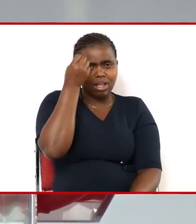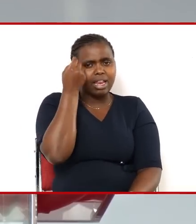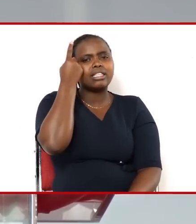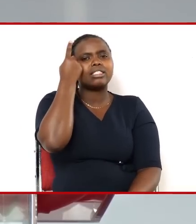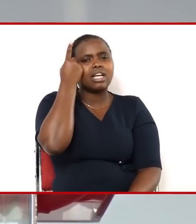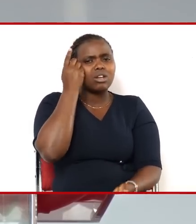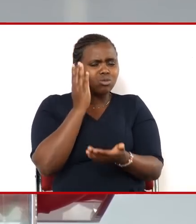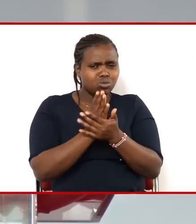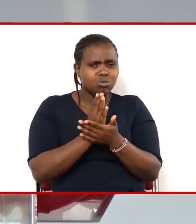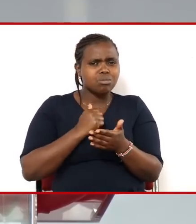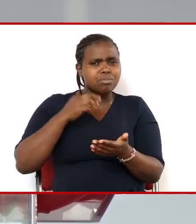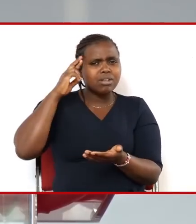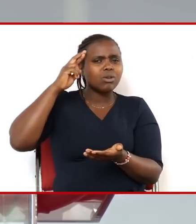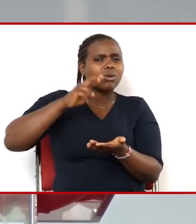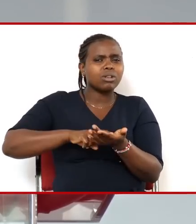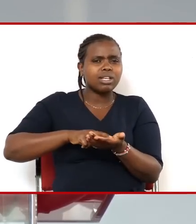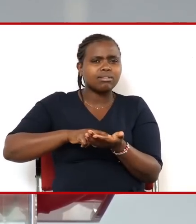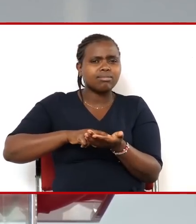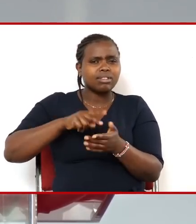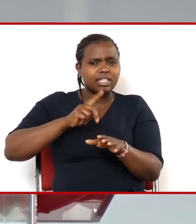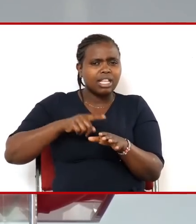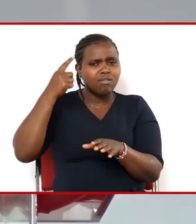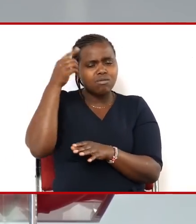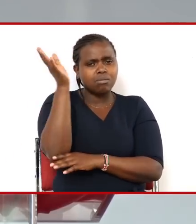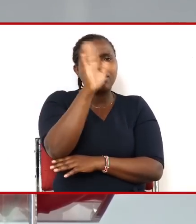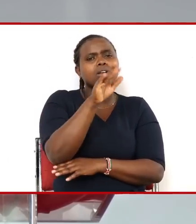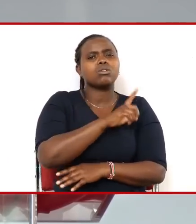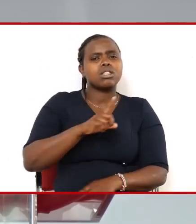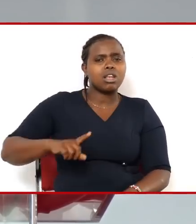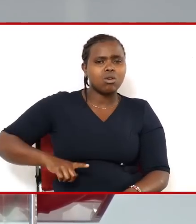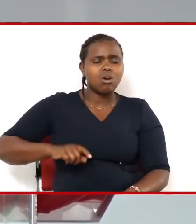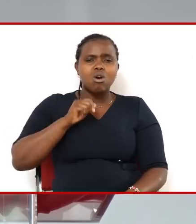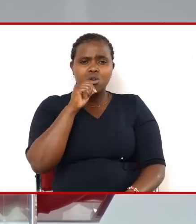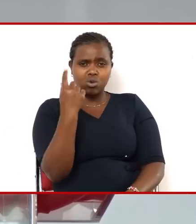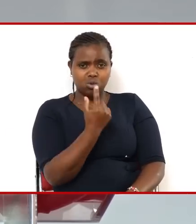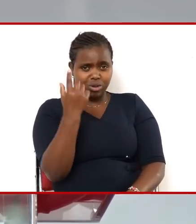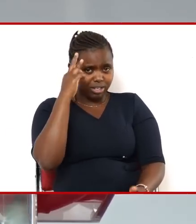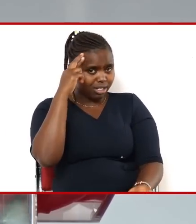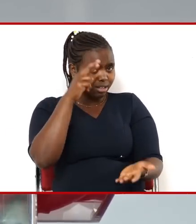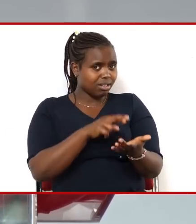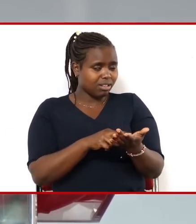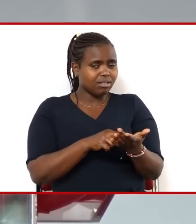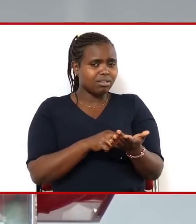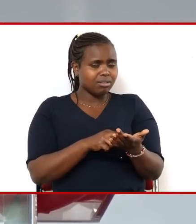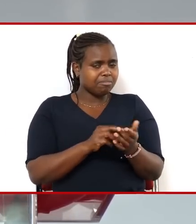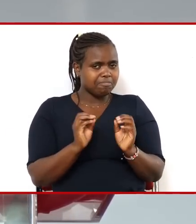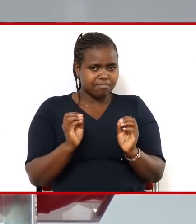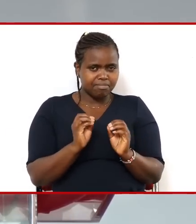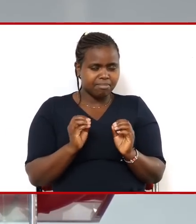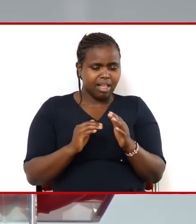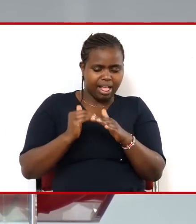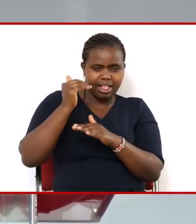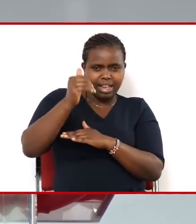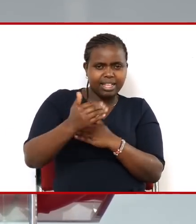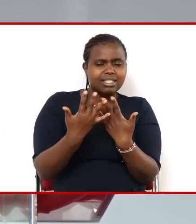time. He recognized it is time for restoration. And not only recognized it is time for restoration,